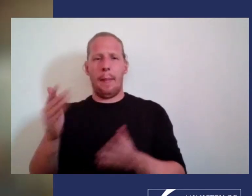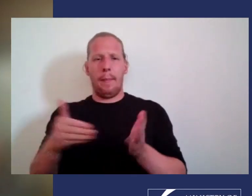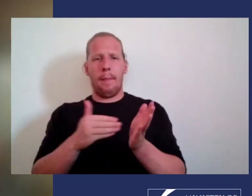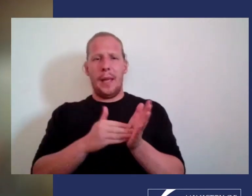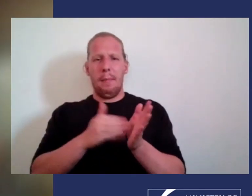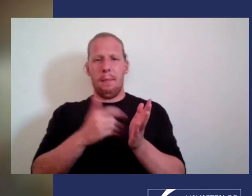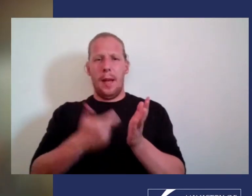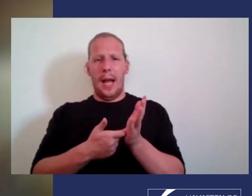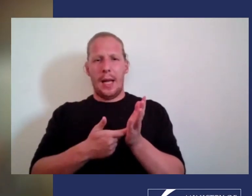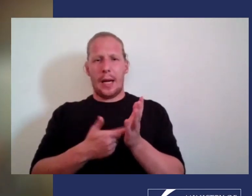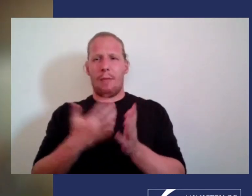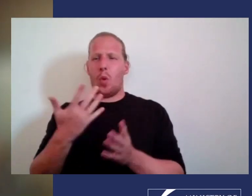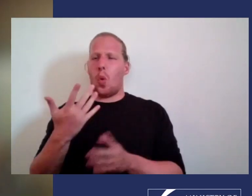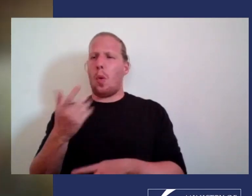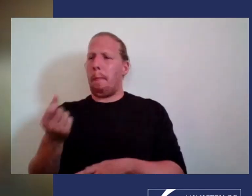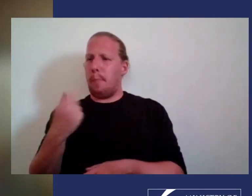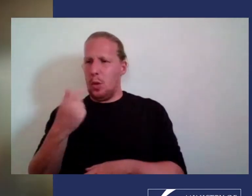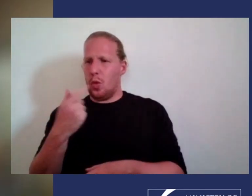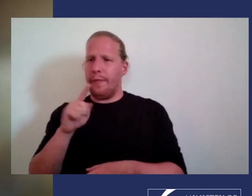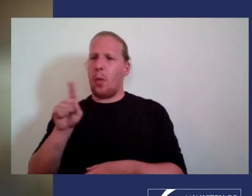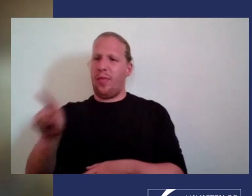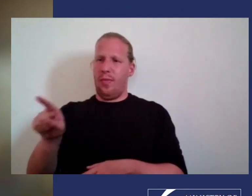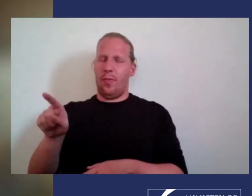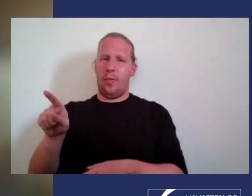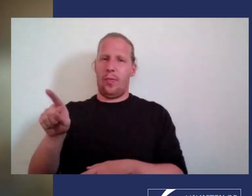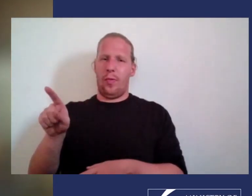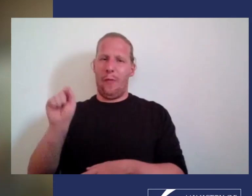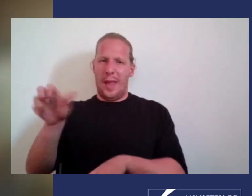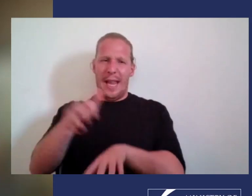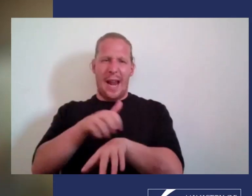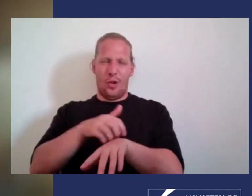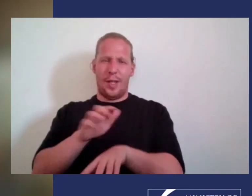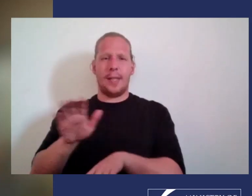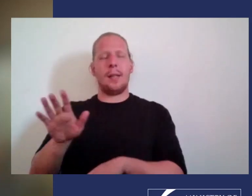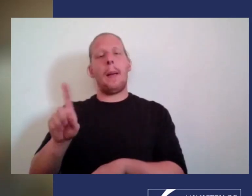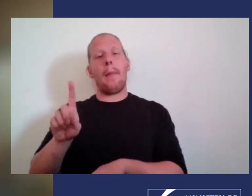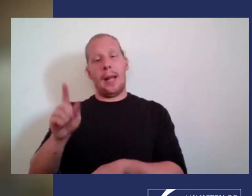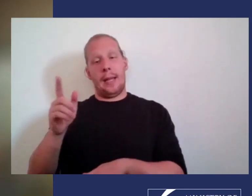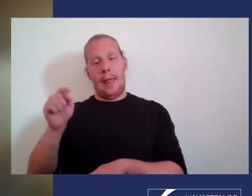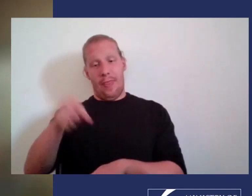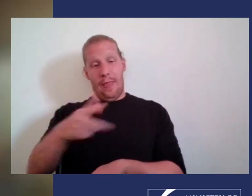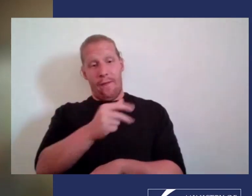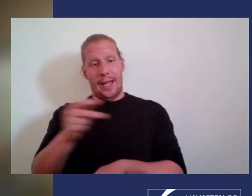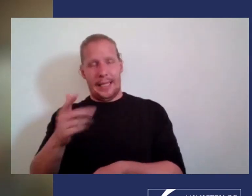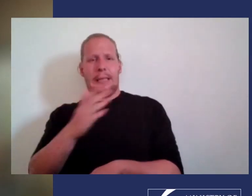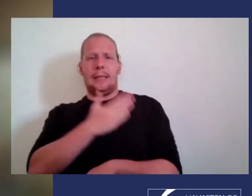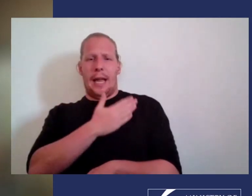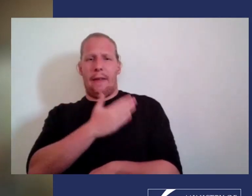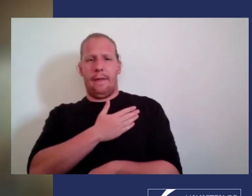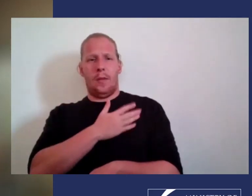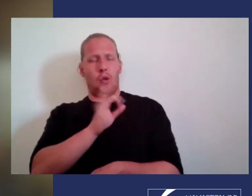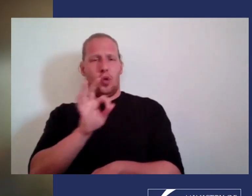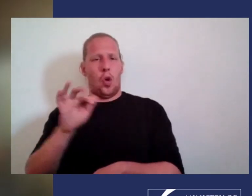particular reason. With this COVID vaccine, we know it's very safe. There's just about no contraindication for